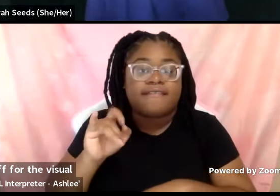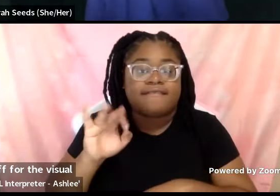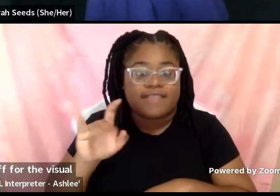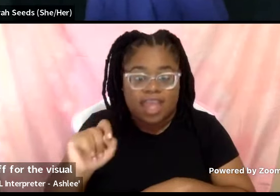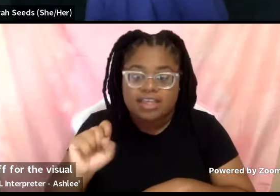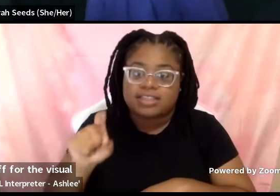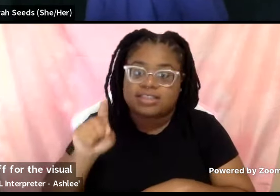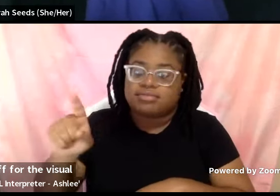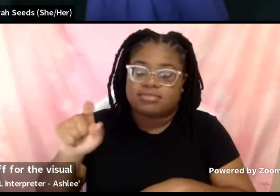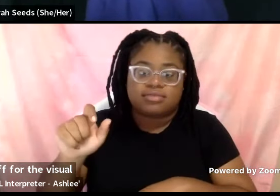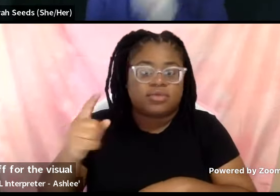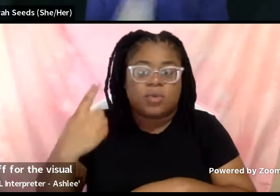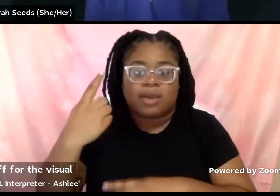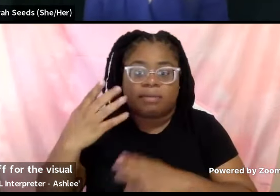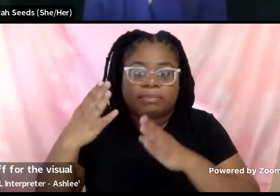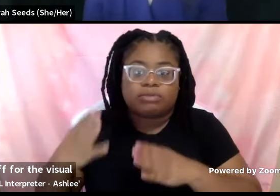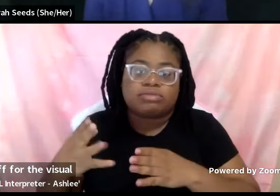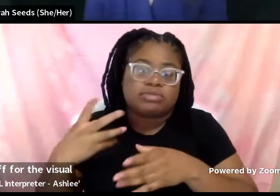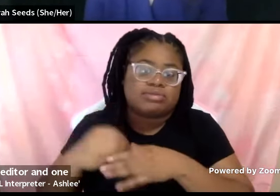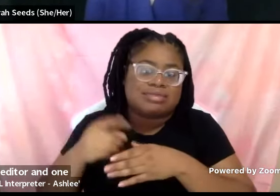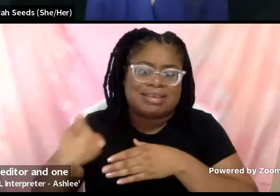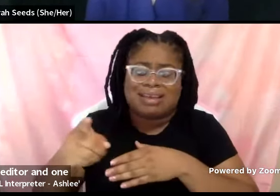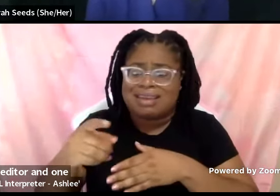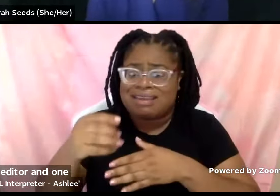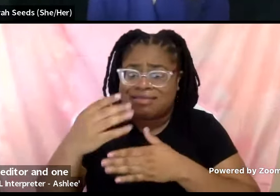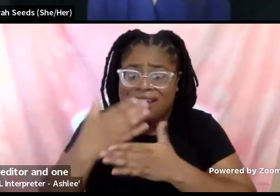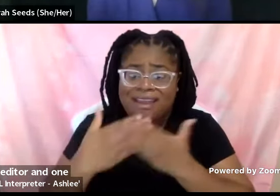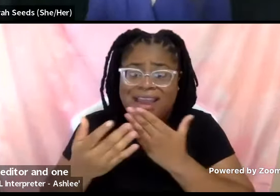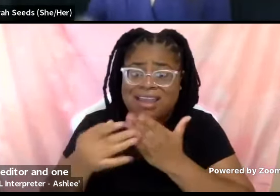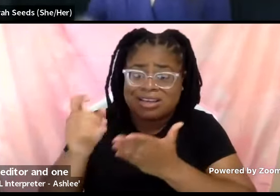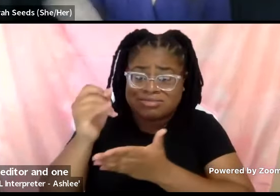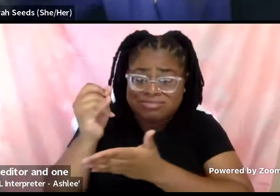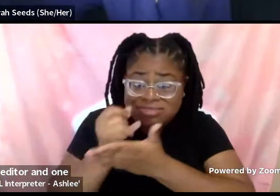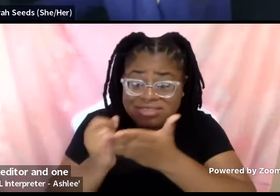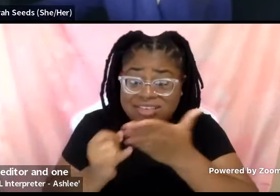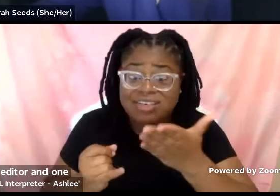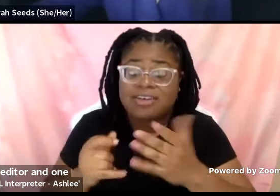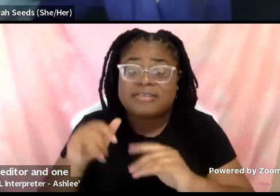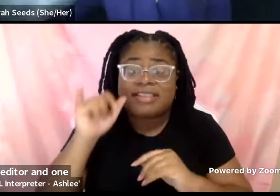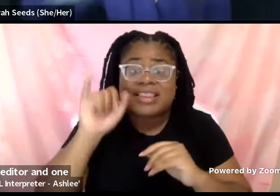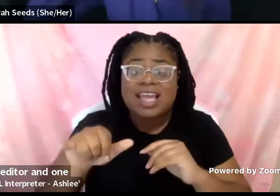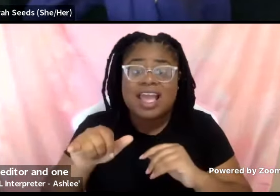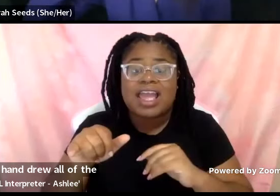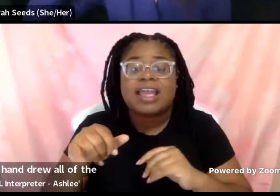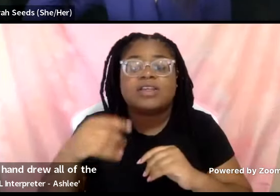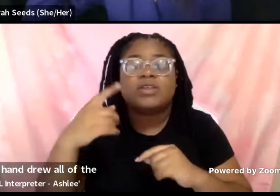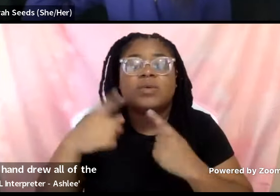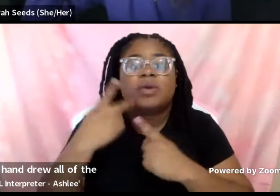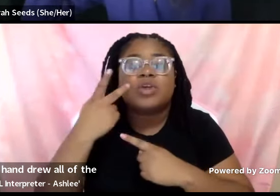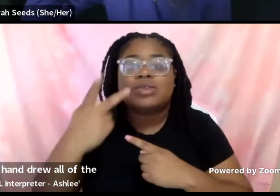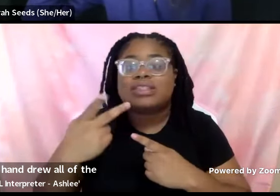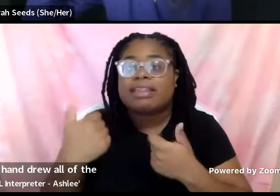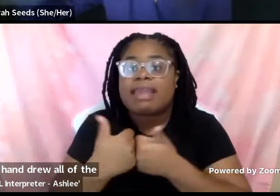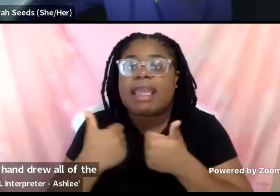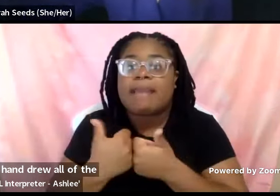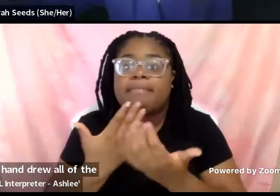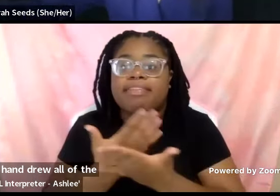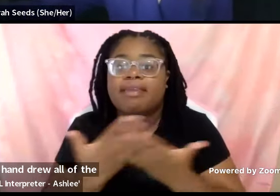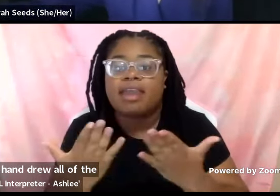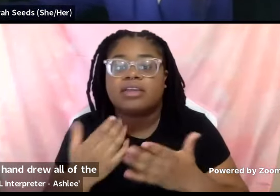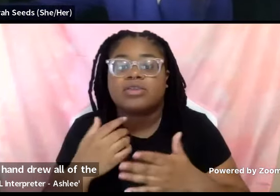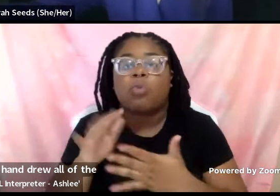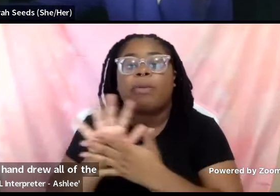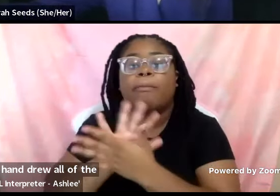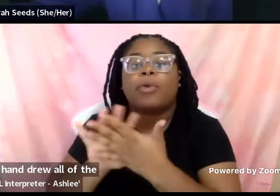producers, he like hand drew all these graphics and effects, like when you see like the video game stuff and the blurred